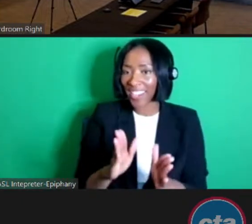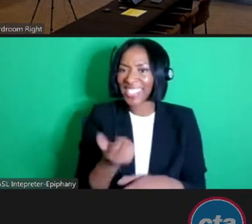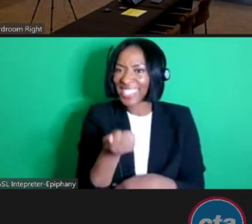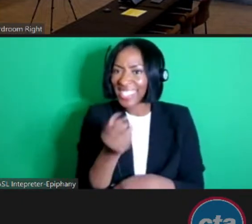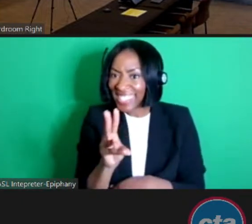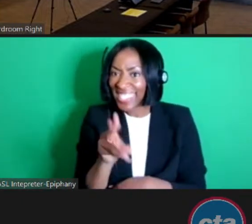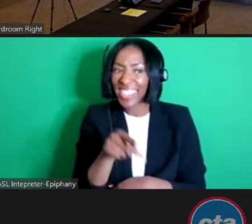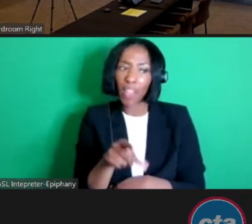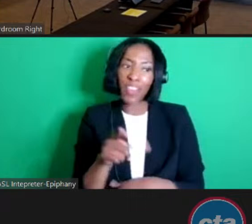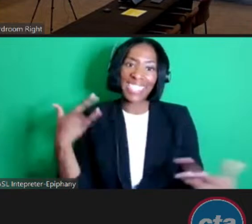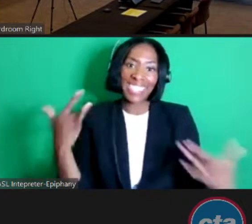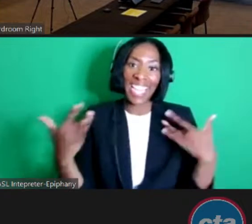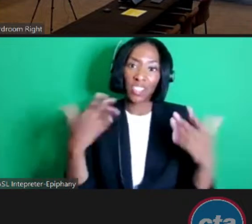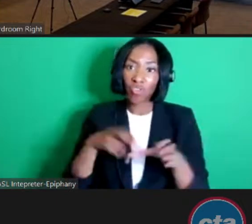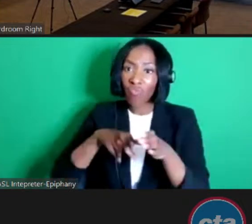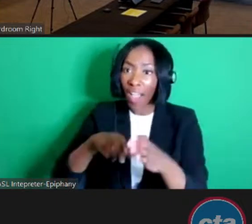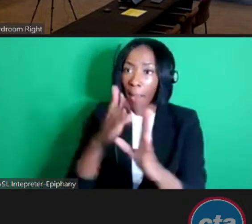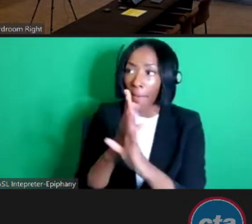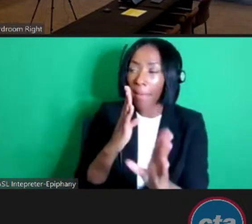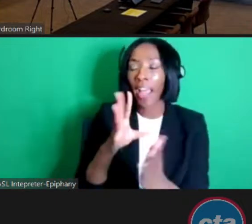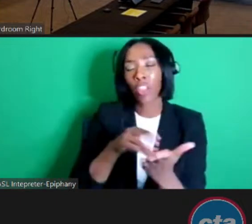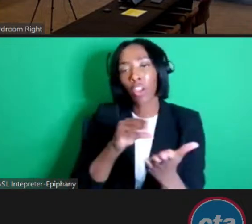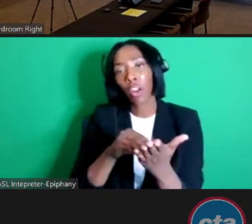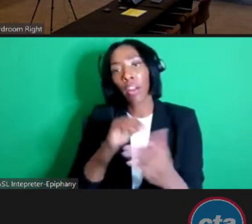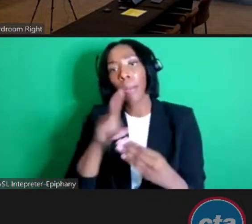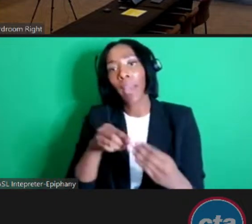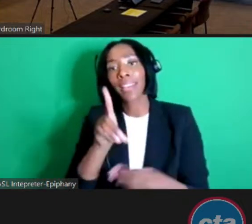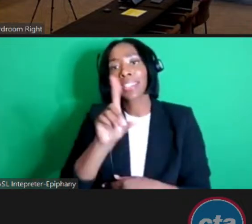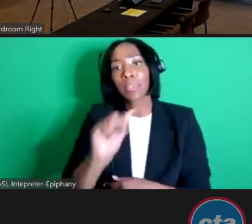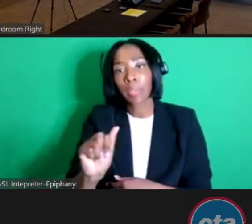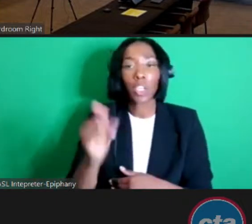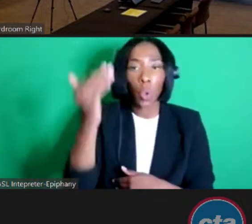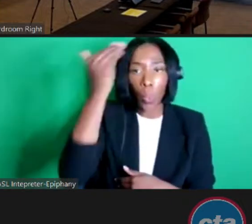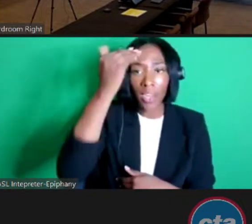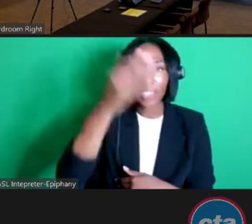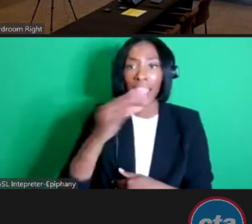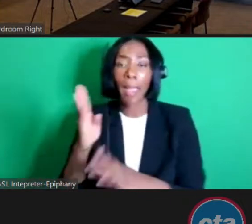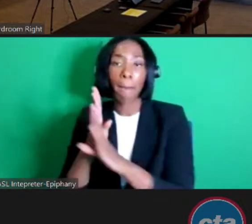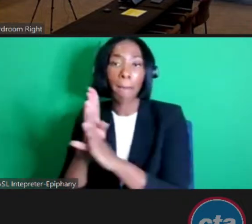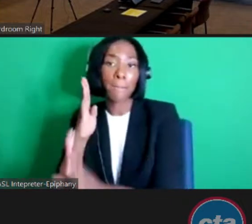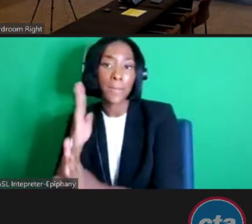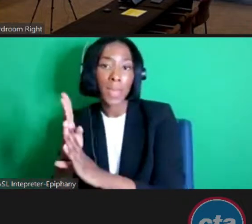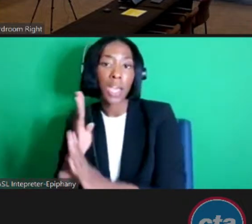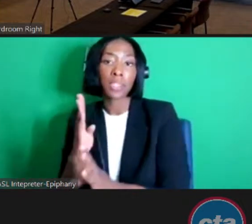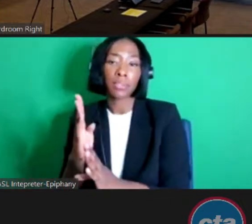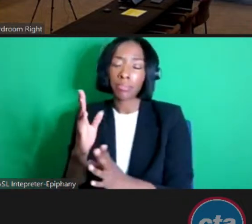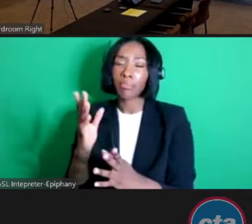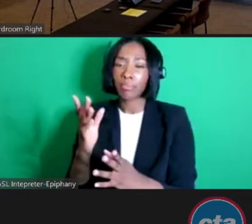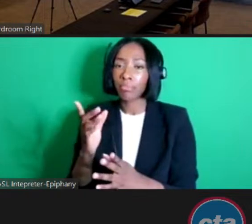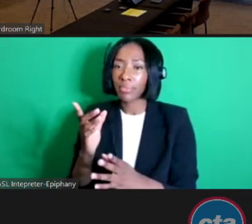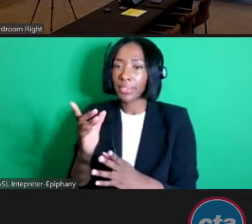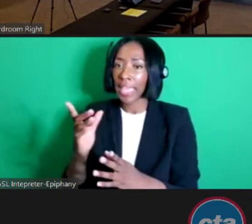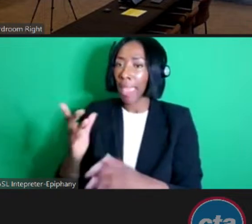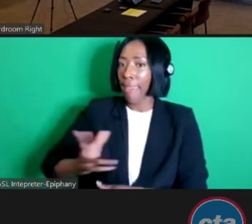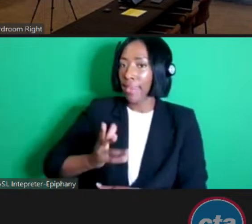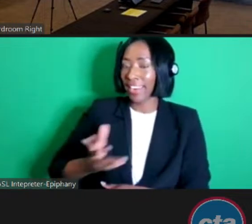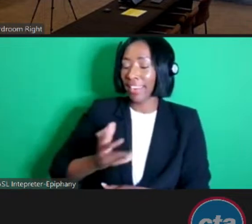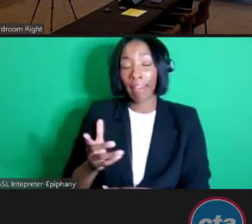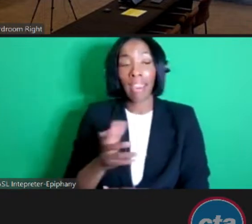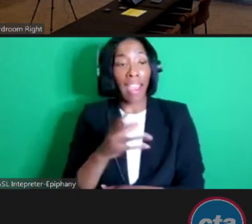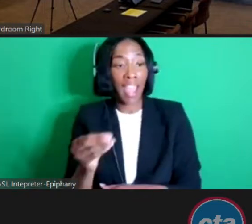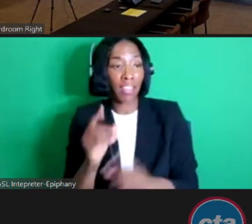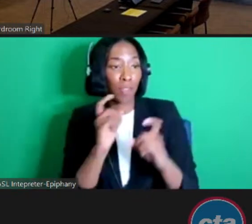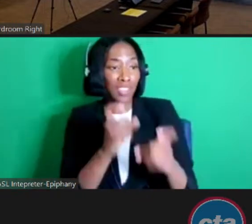be on a CTA bus and learn about disability awareness and bus etiquette. They all received a Be Safe on CTA workbook. They were very adorable.